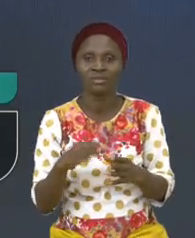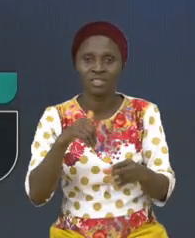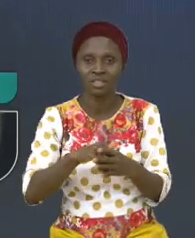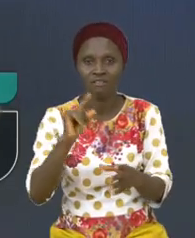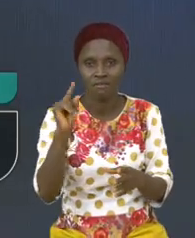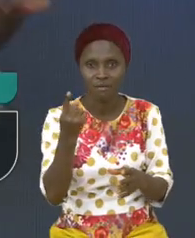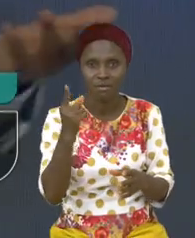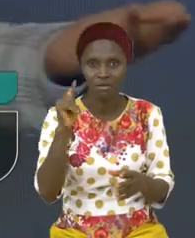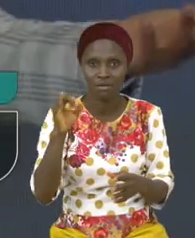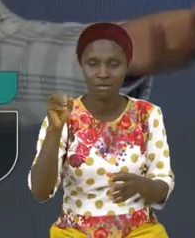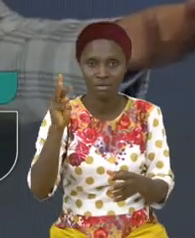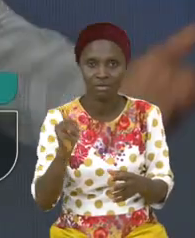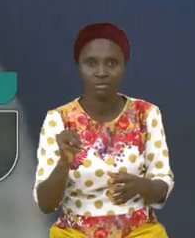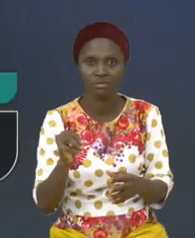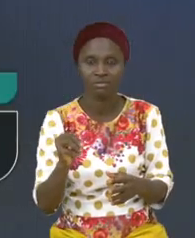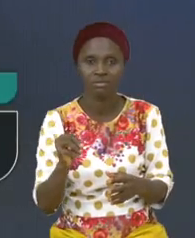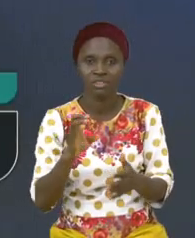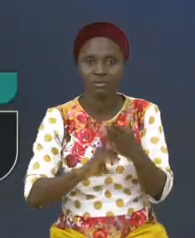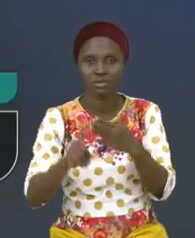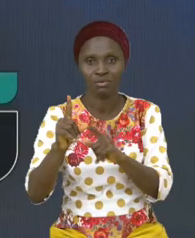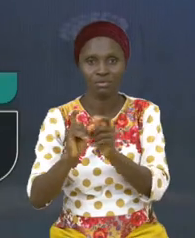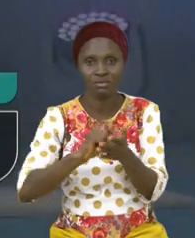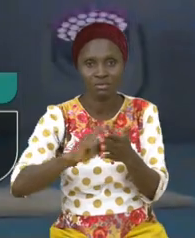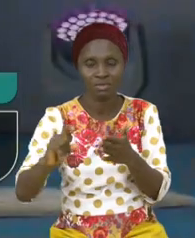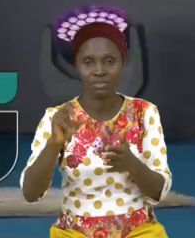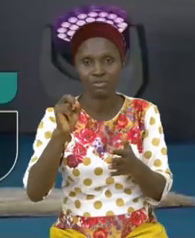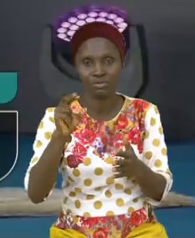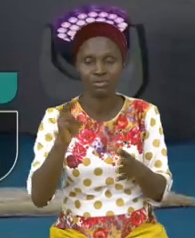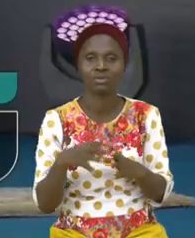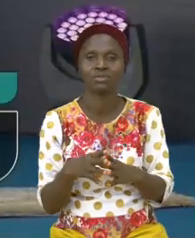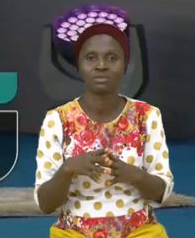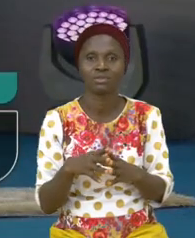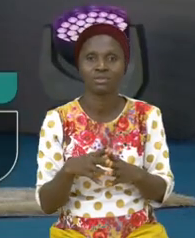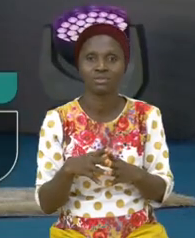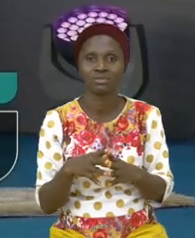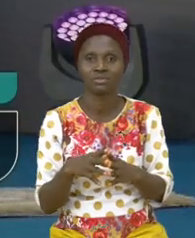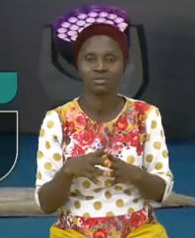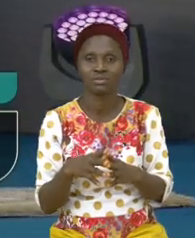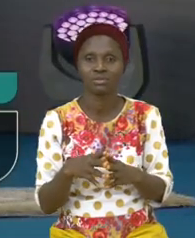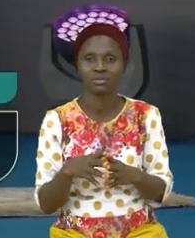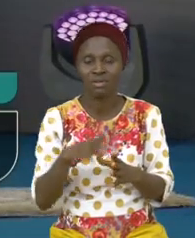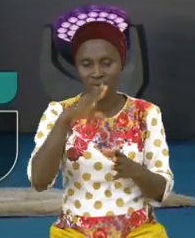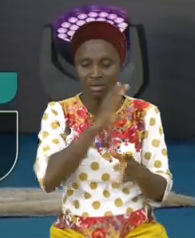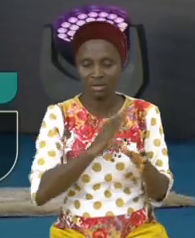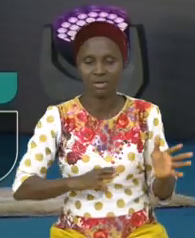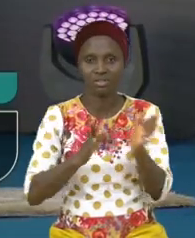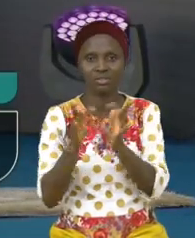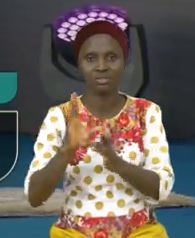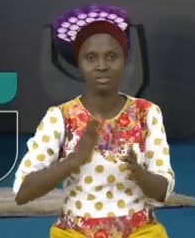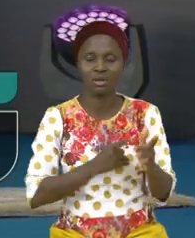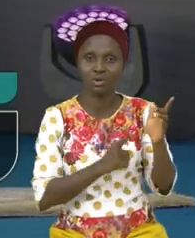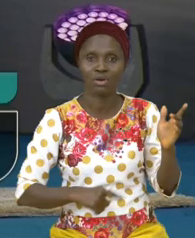reading from verse 12. And thank Christ Jesus, our Lord, who has enabled